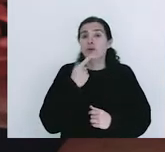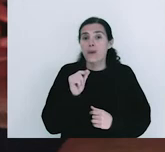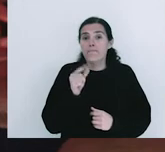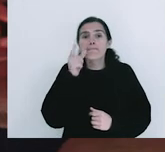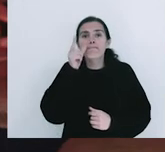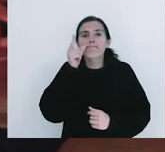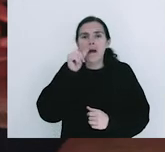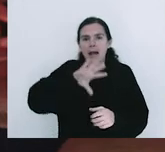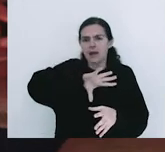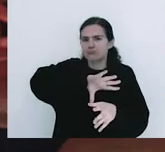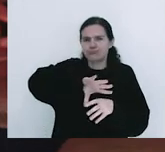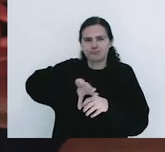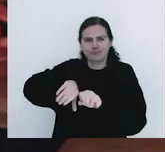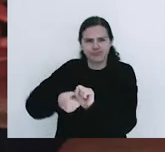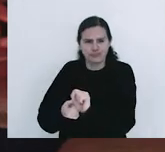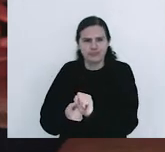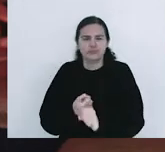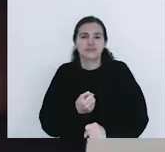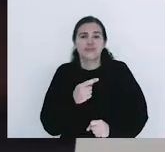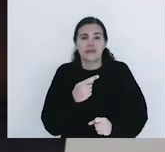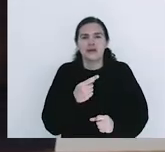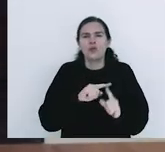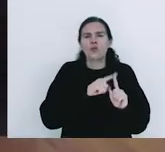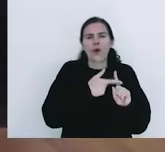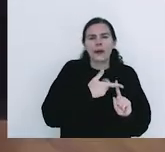The Destruction of the Father. It's from